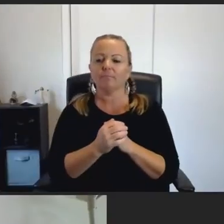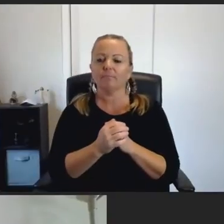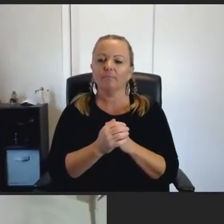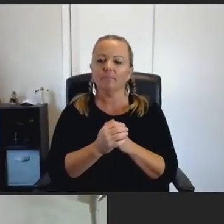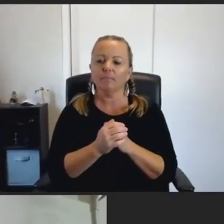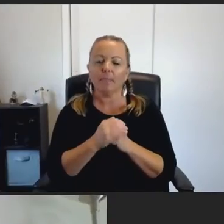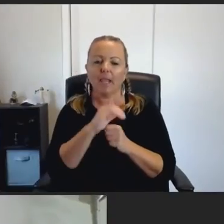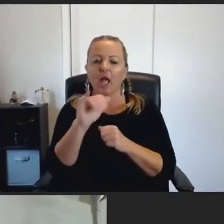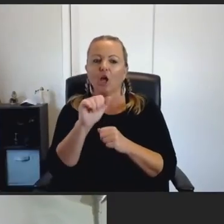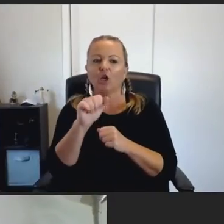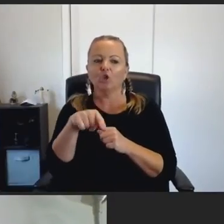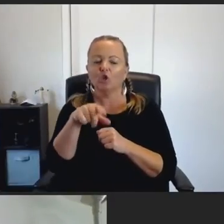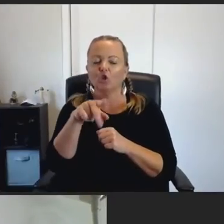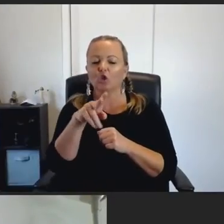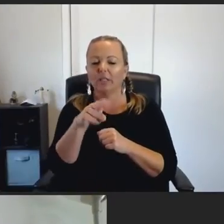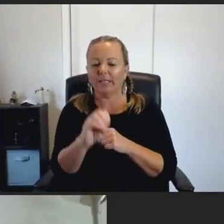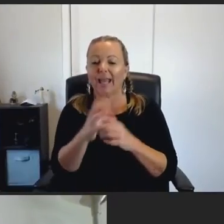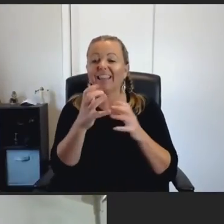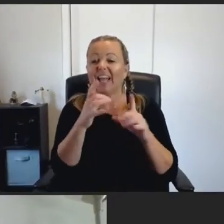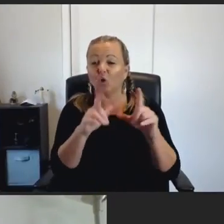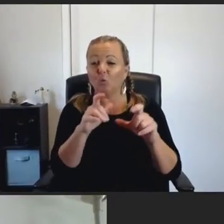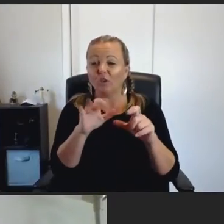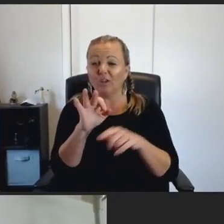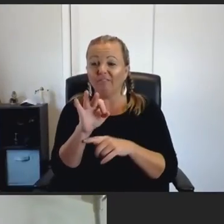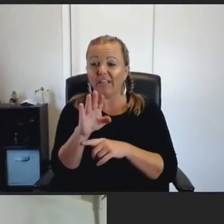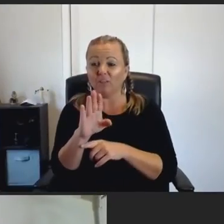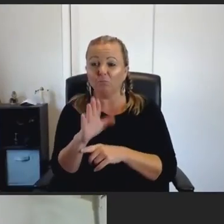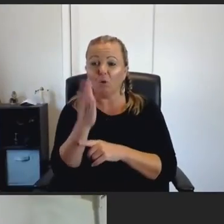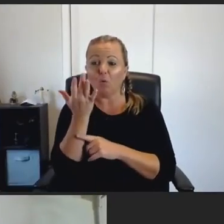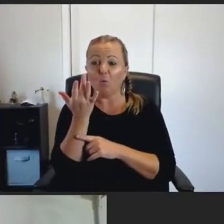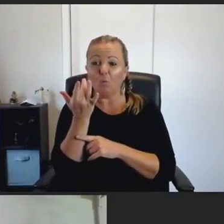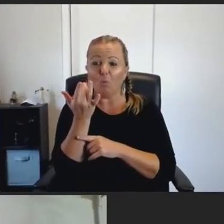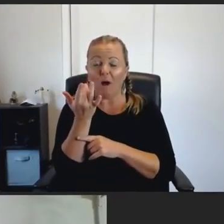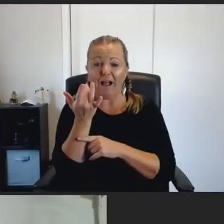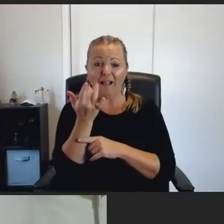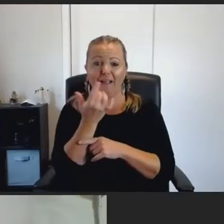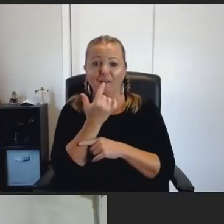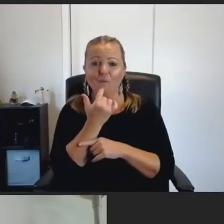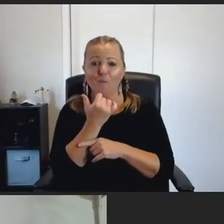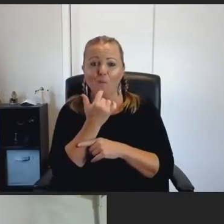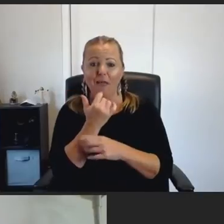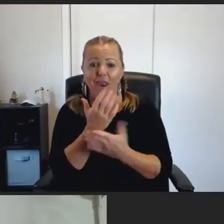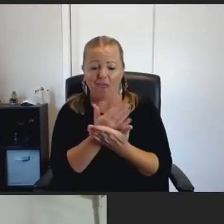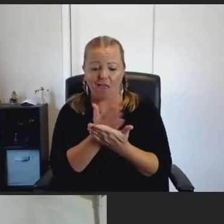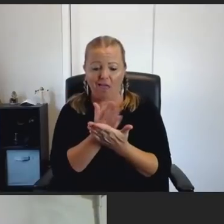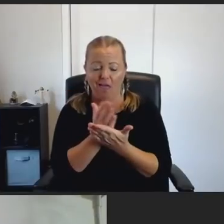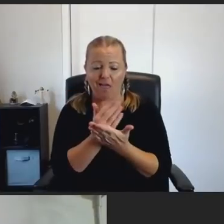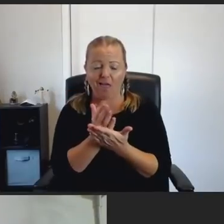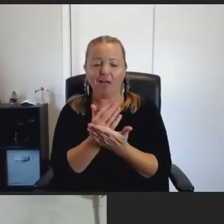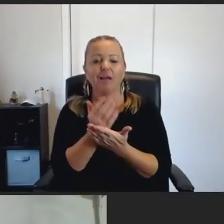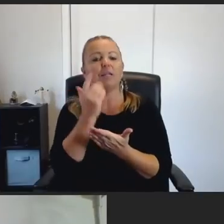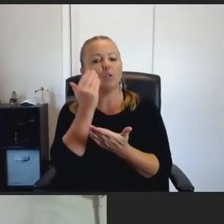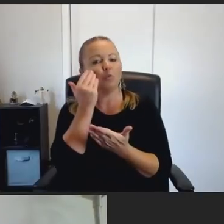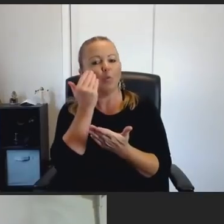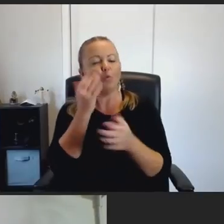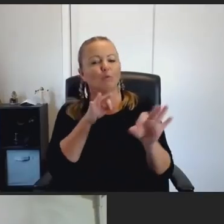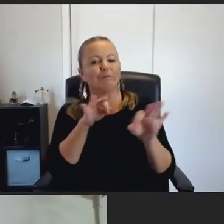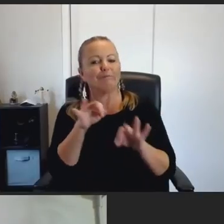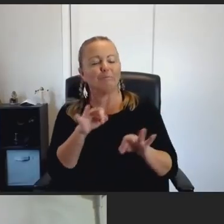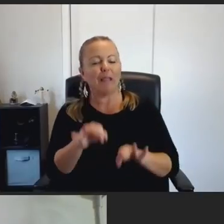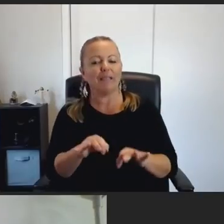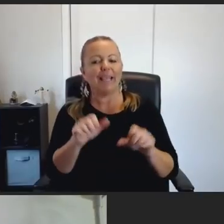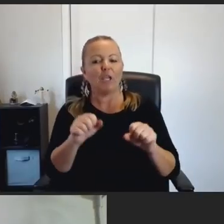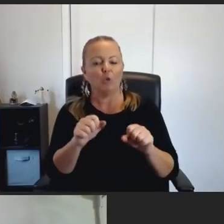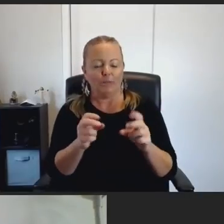Jackie, we are getting a lot of questions on Facebook about why we went to red. And I know you just went over that with the Compass website. Could you kind of